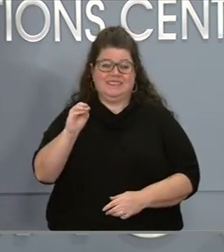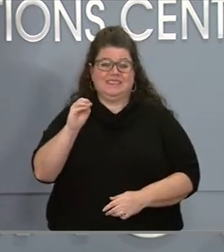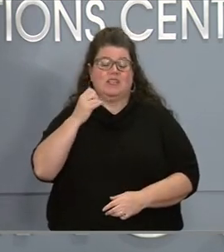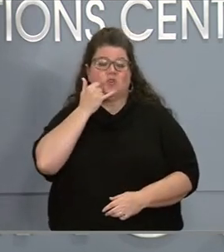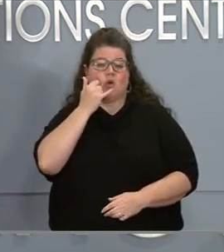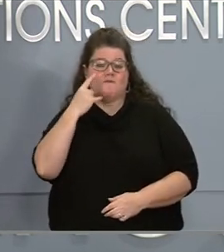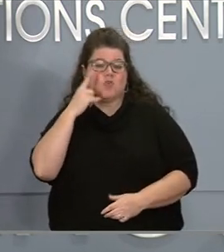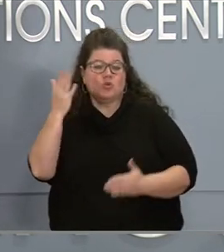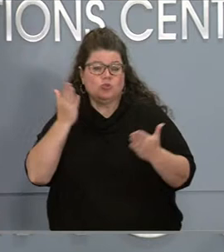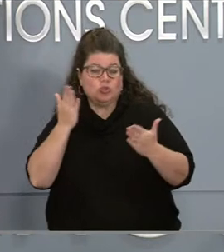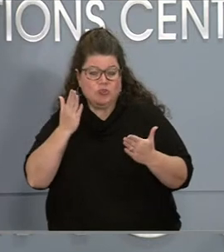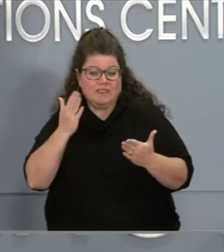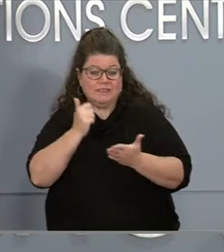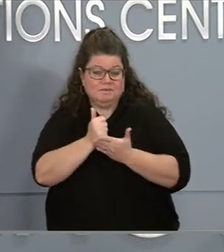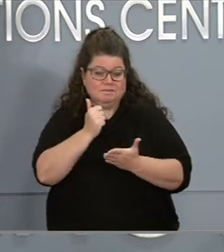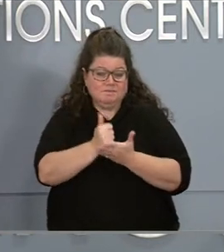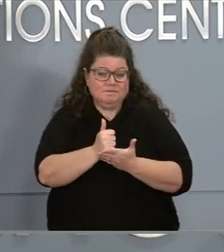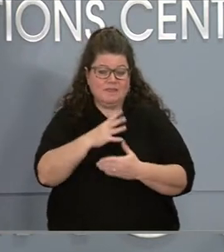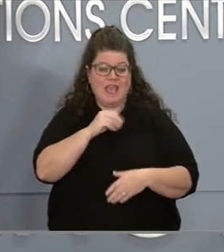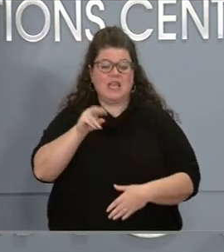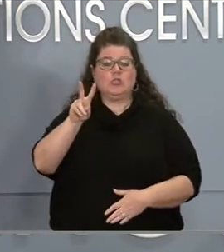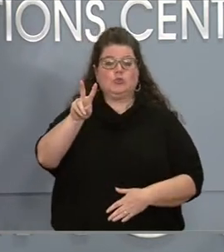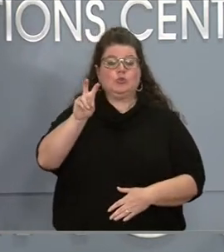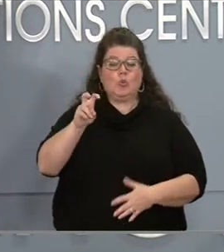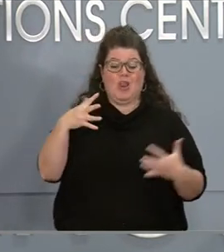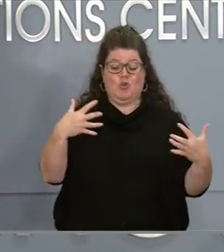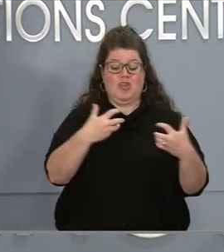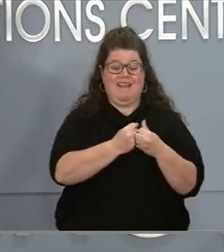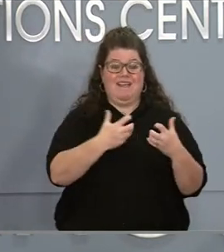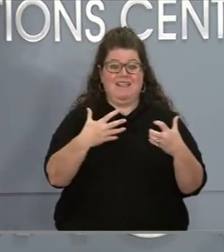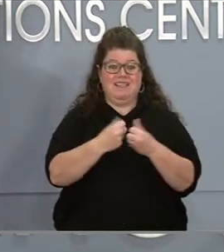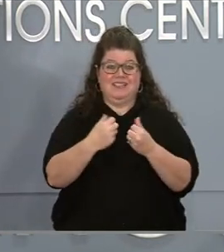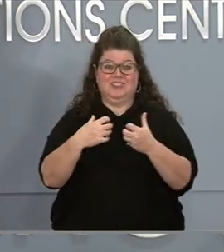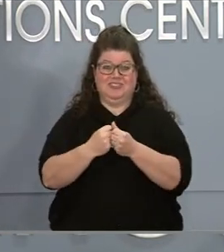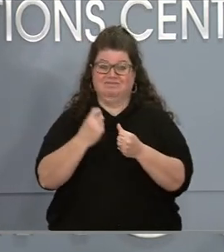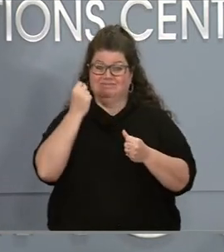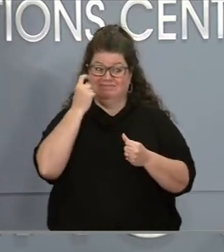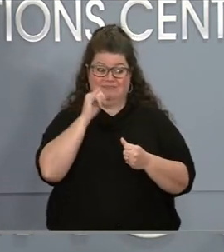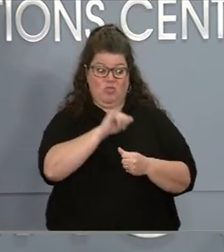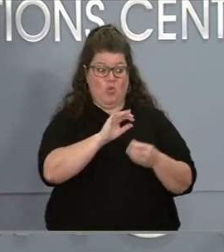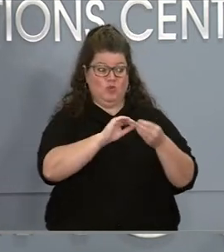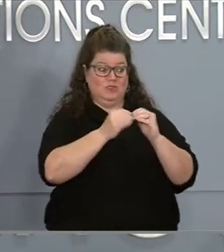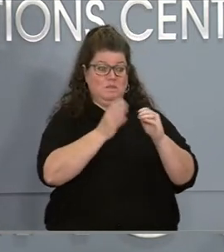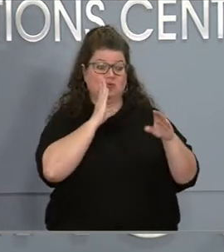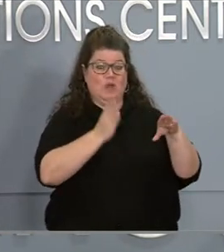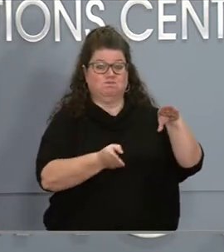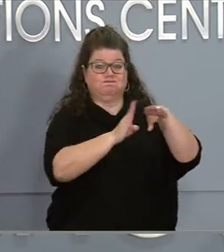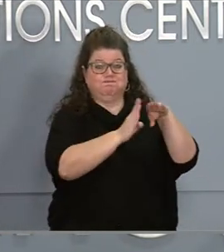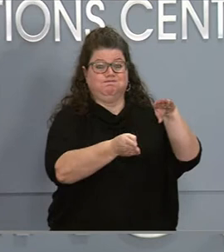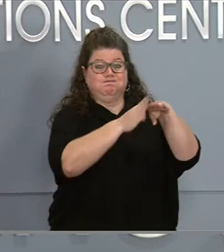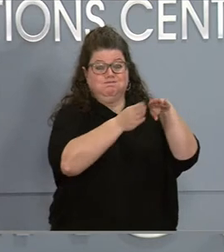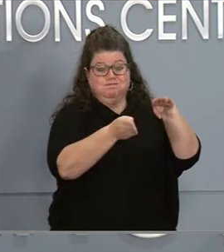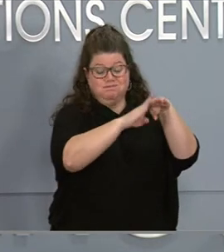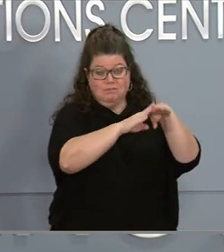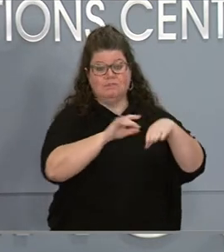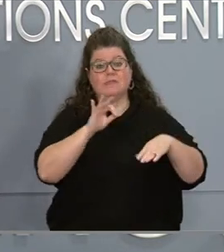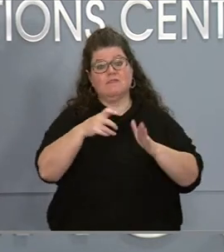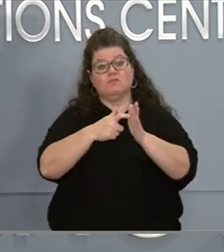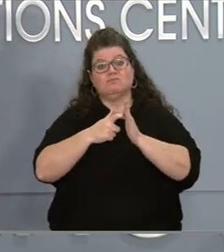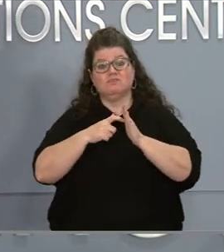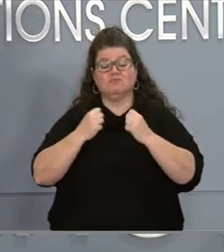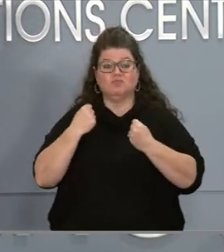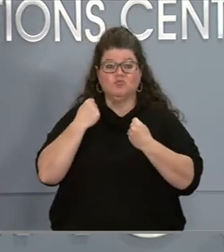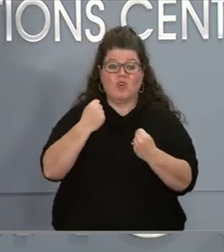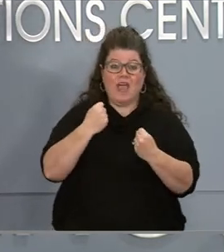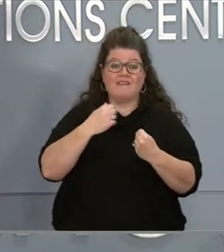service and 200 collisions in affected areas, and those numbers continue to grow. If you must get out onto the roadways, please make sure